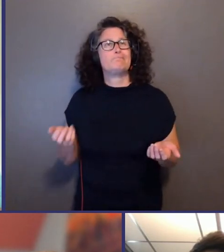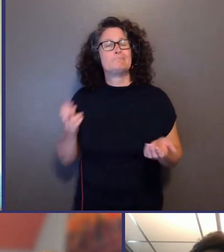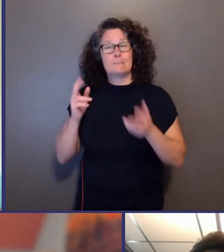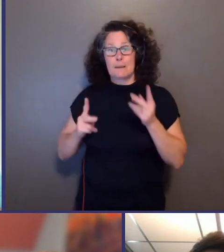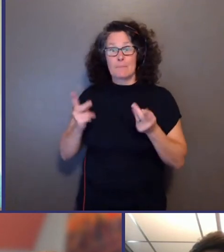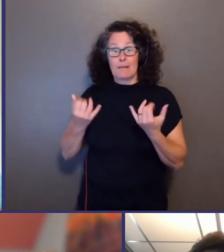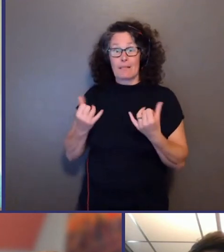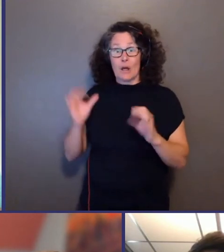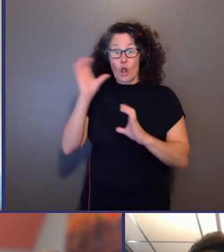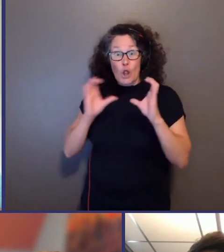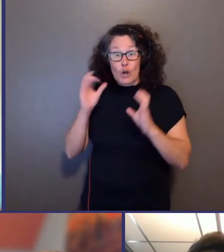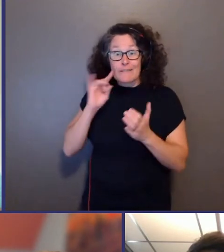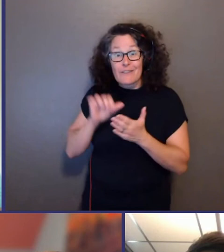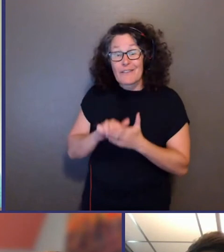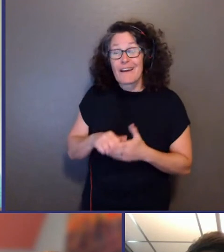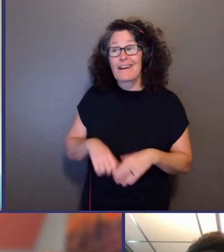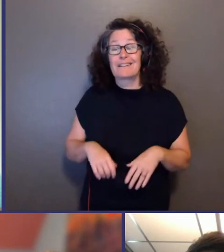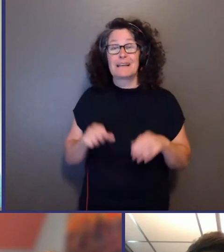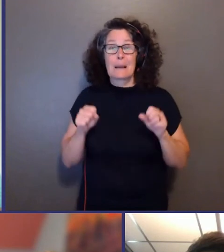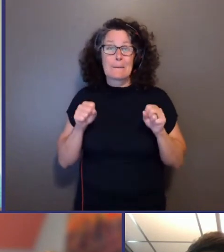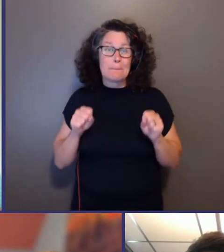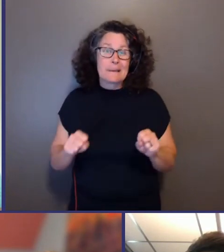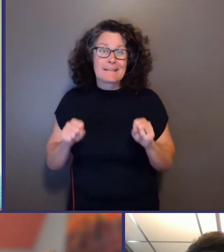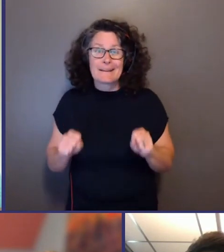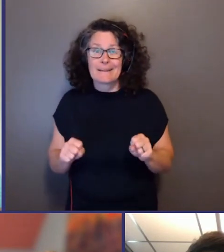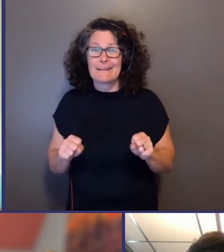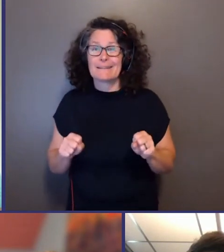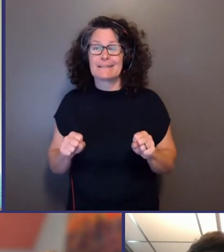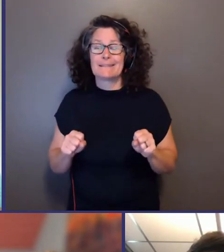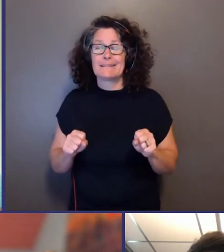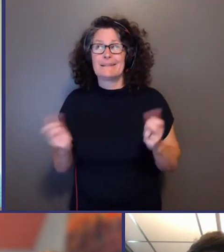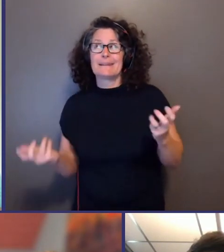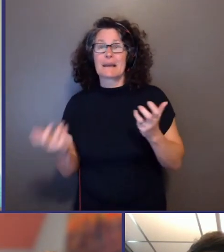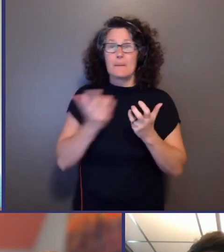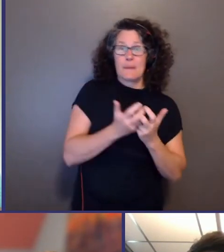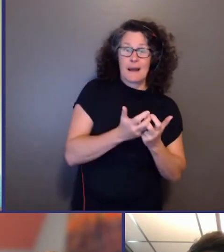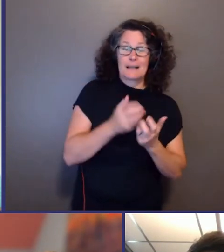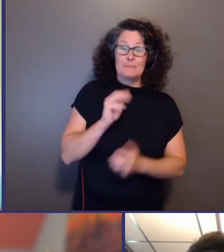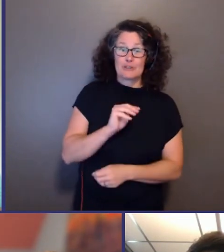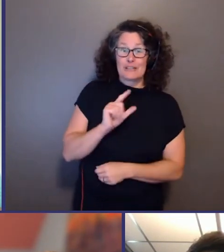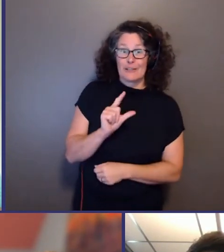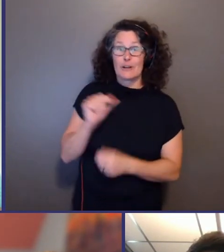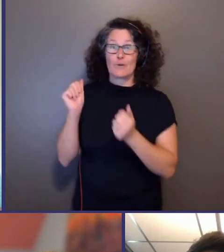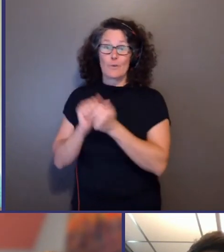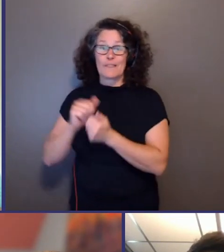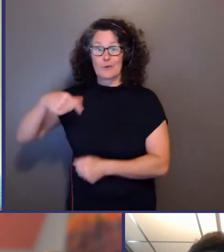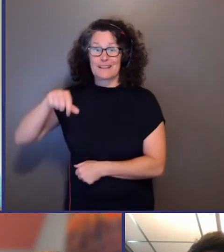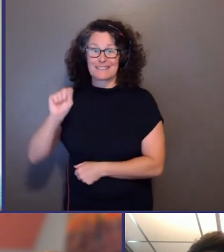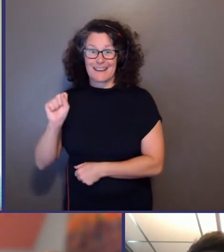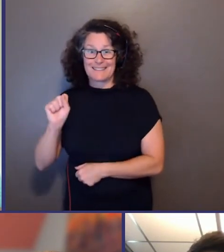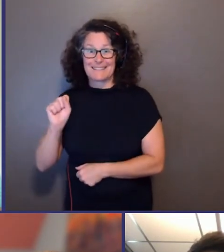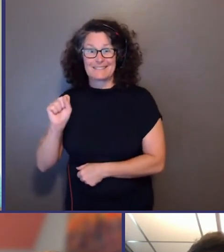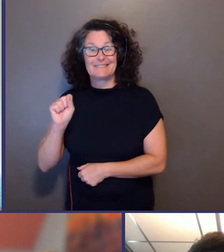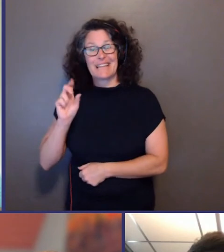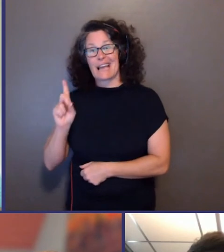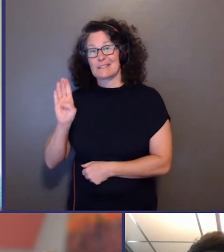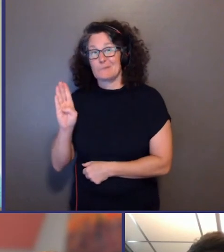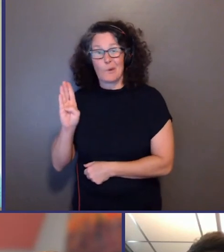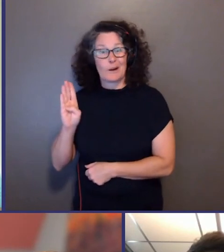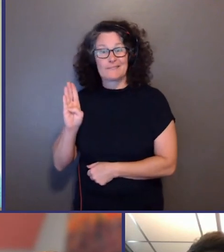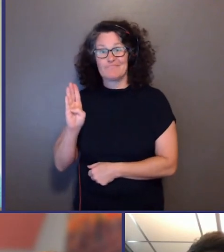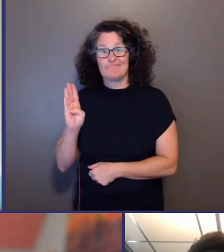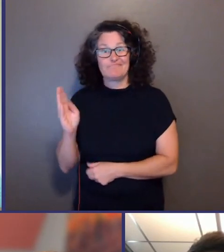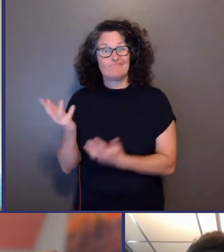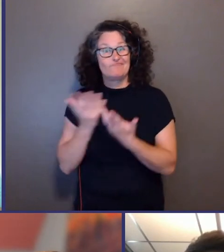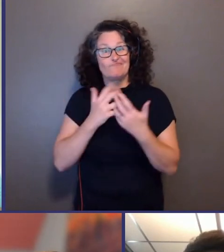looking forward. It's kind of the capability of combining the machine learning with QuickSight dashboard and then